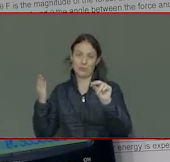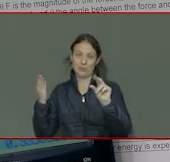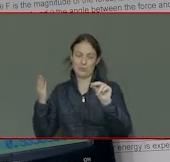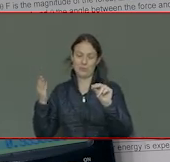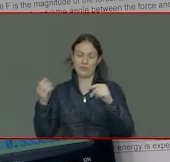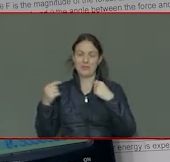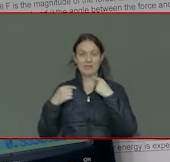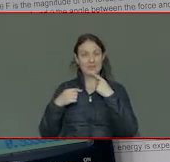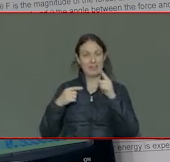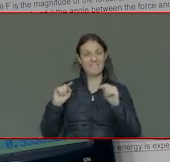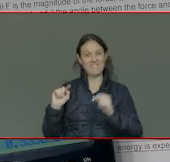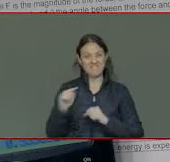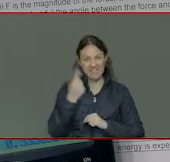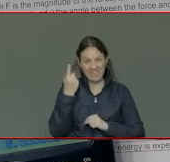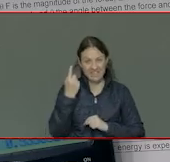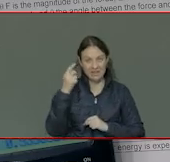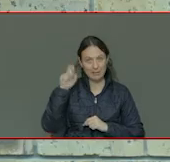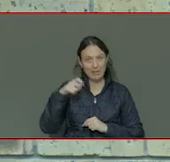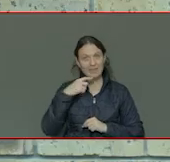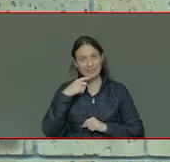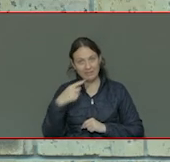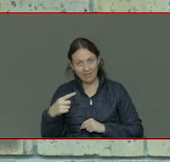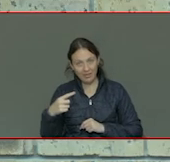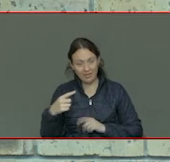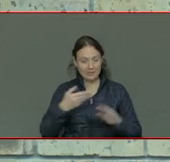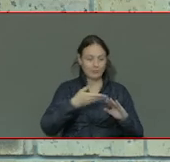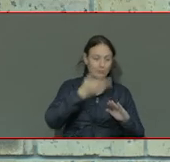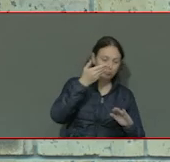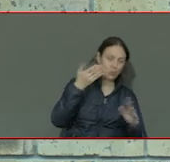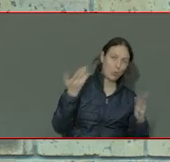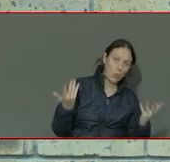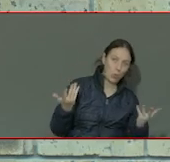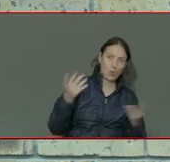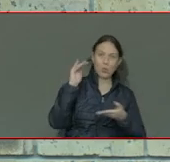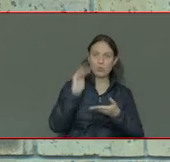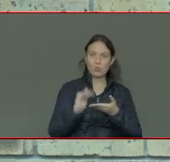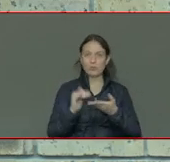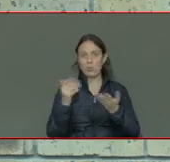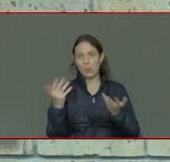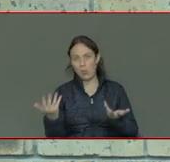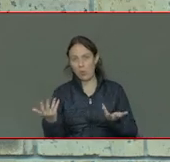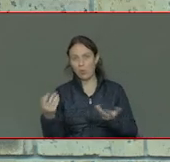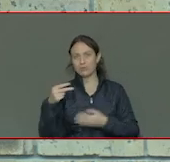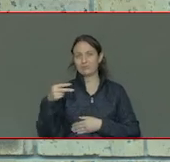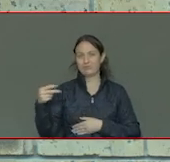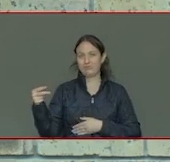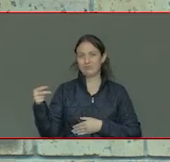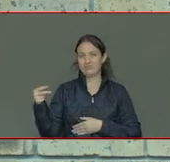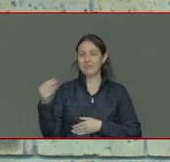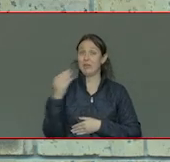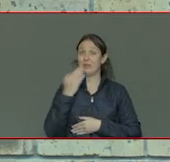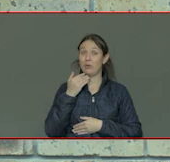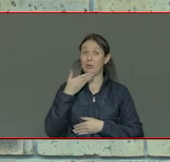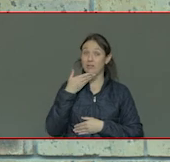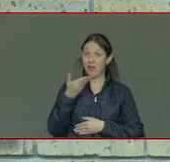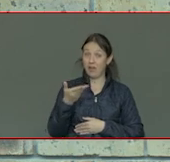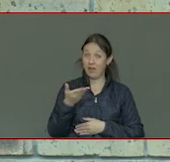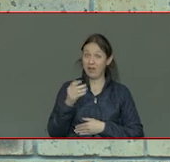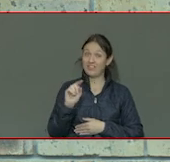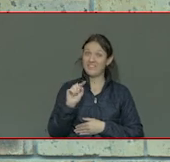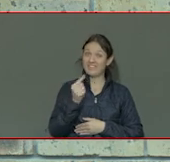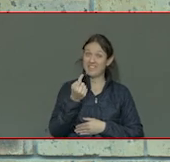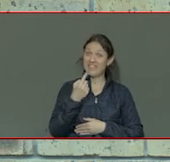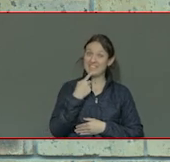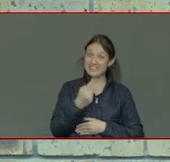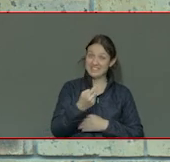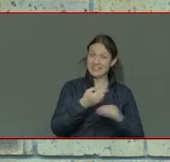down greater, smaller, or equal, then give a reason for your answer. So please answer that and then do your